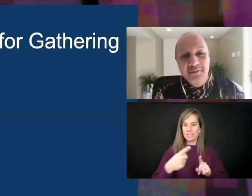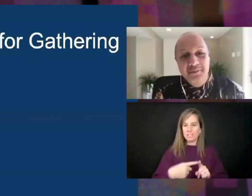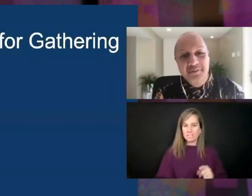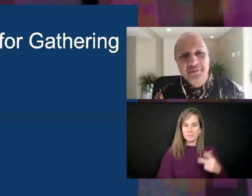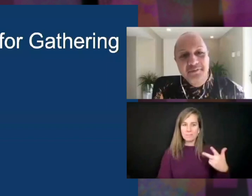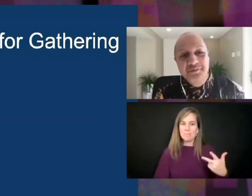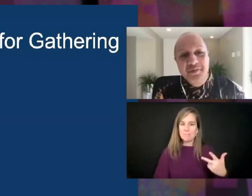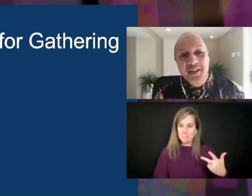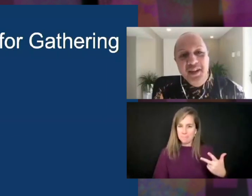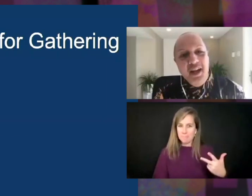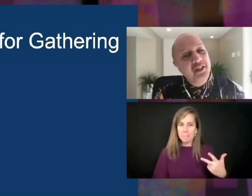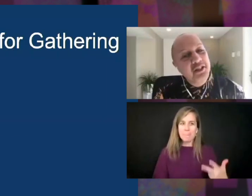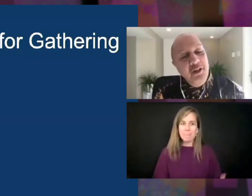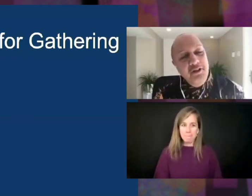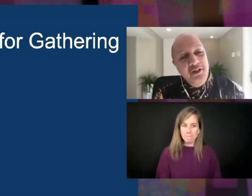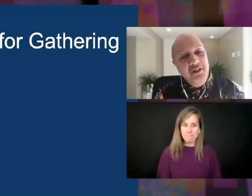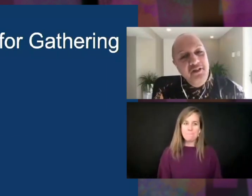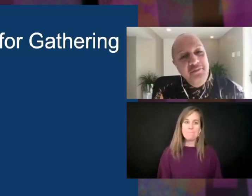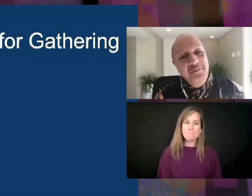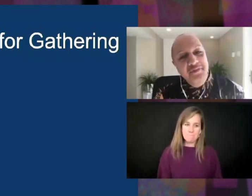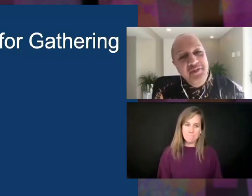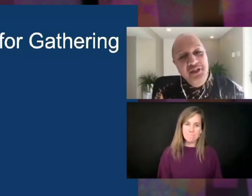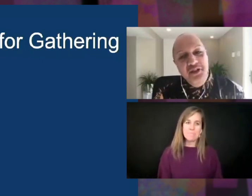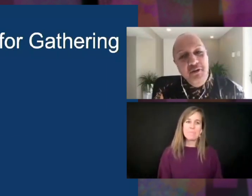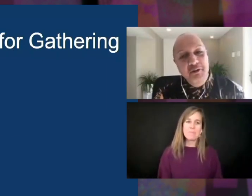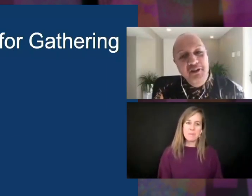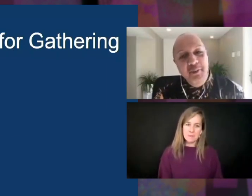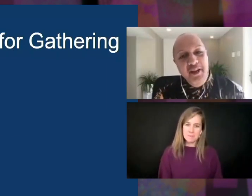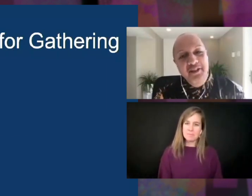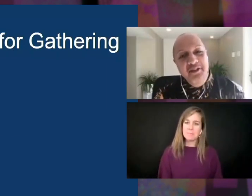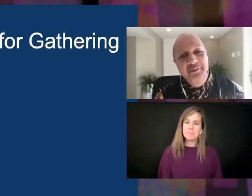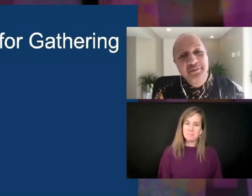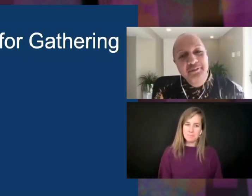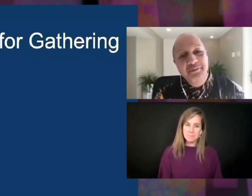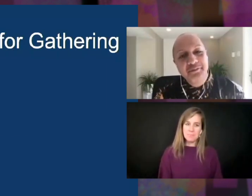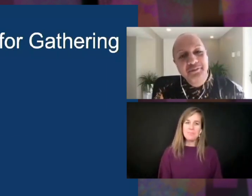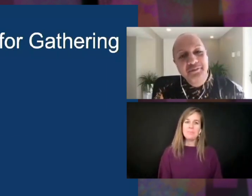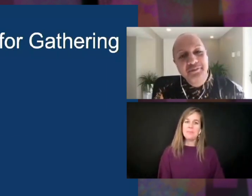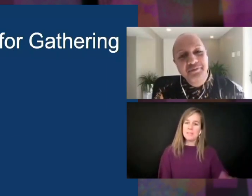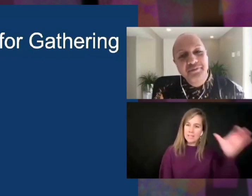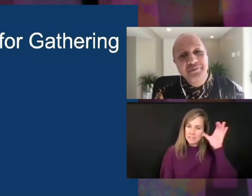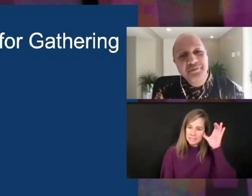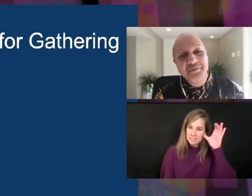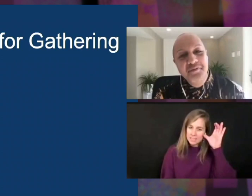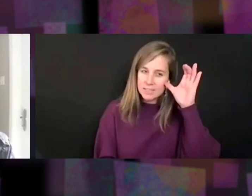listening, asking questions, and showing respect.